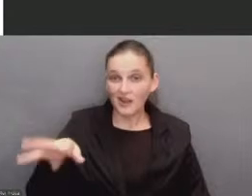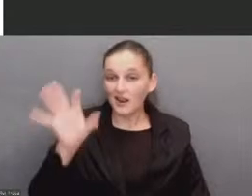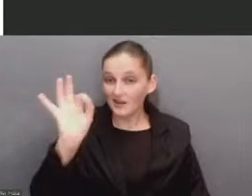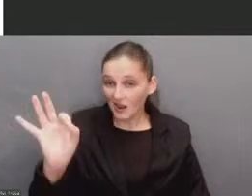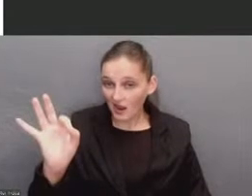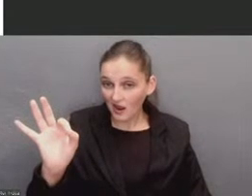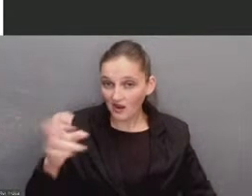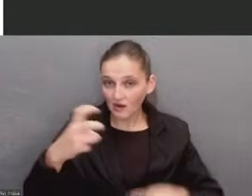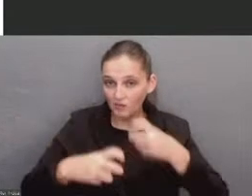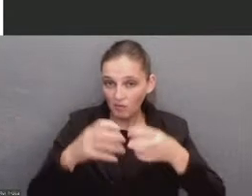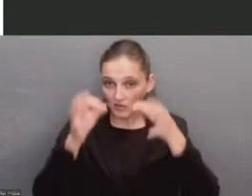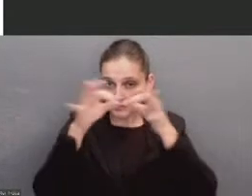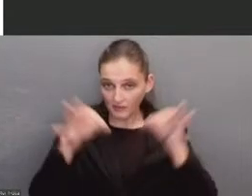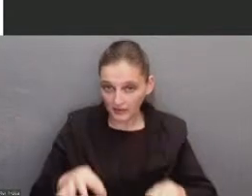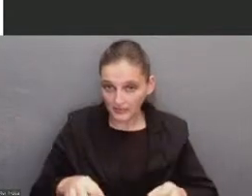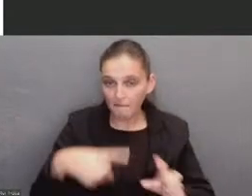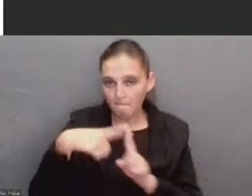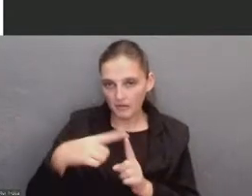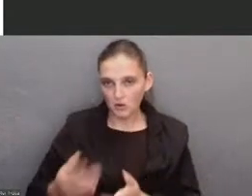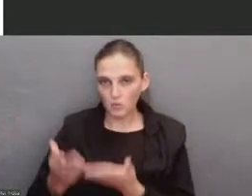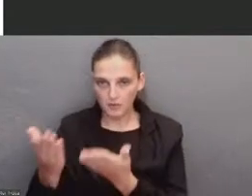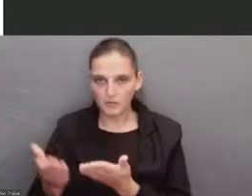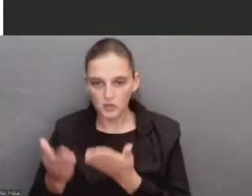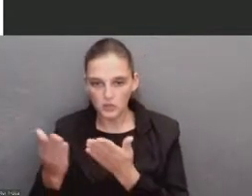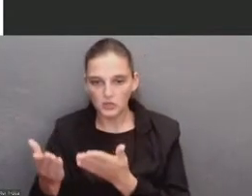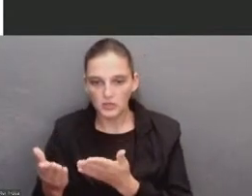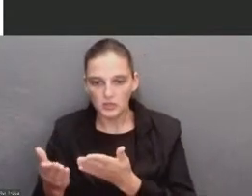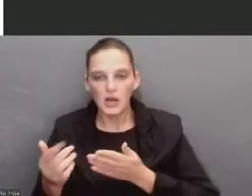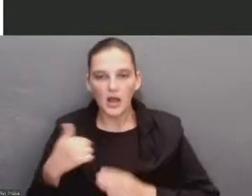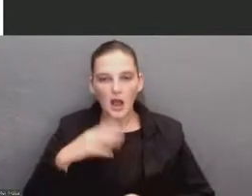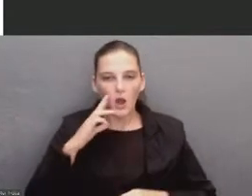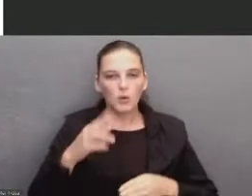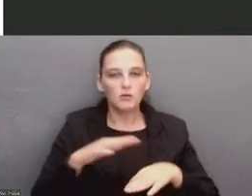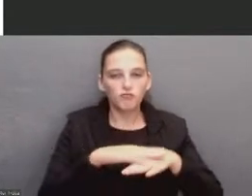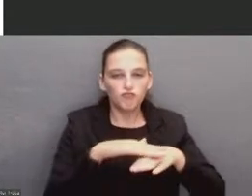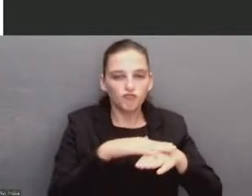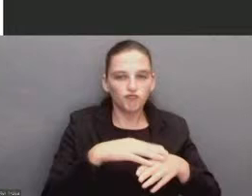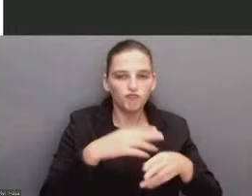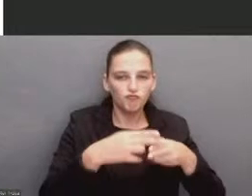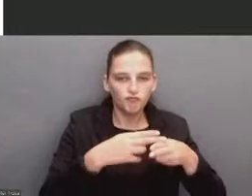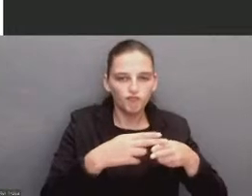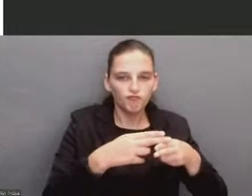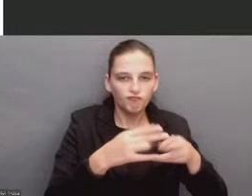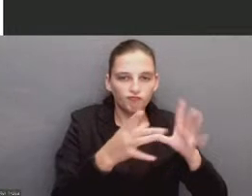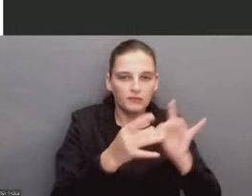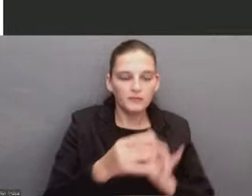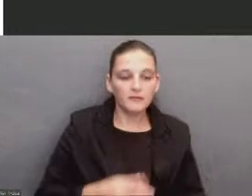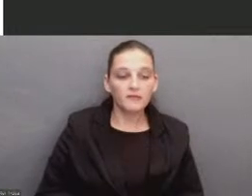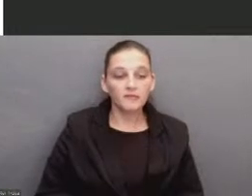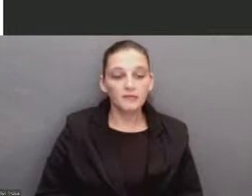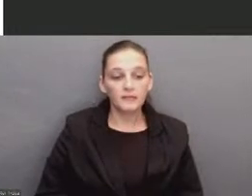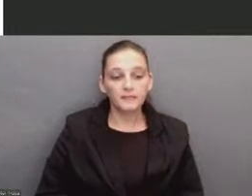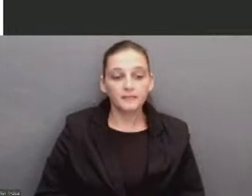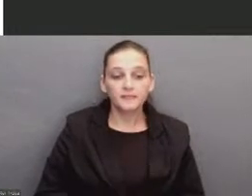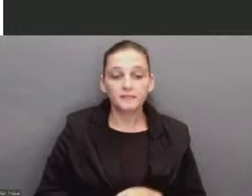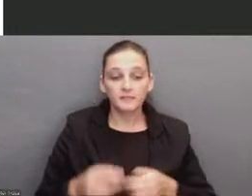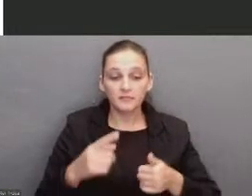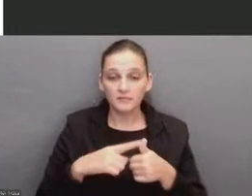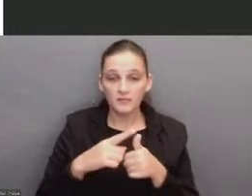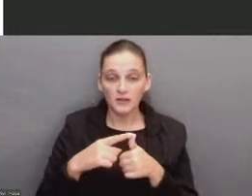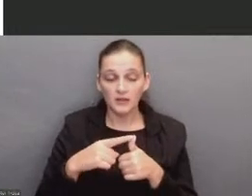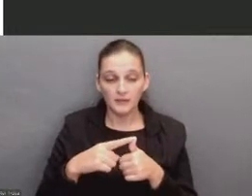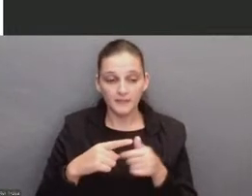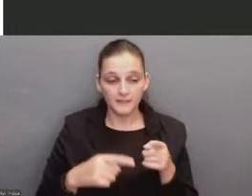and subsequent recommendations that I'll go through briefly. The first problem statement that you can see there really speaks